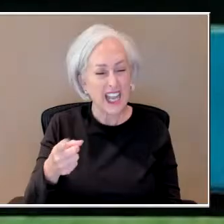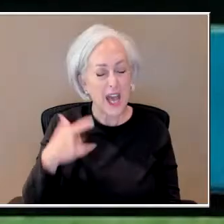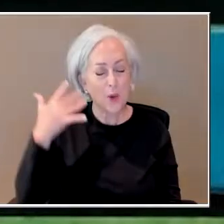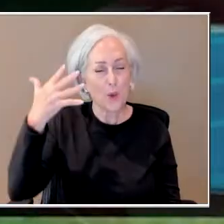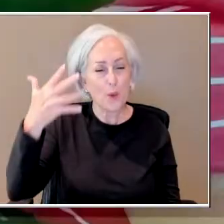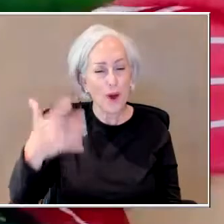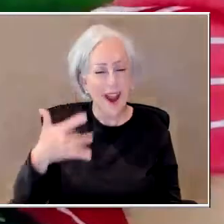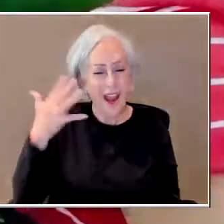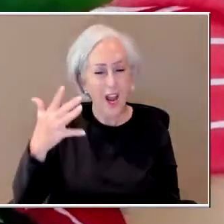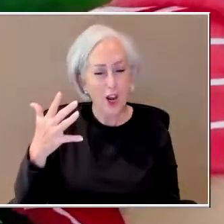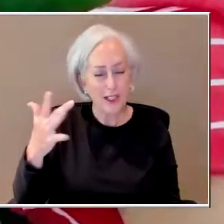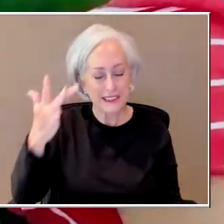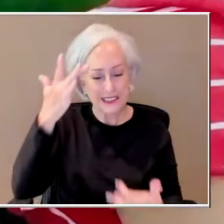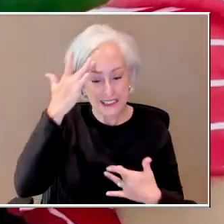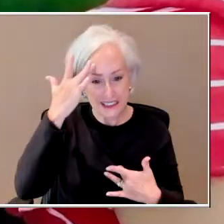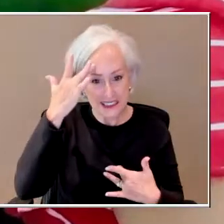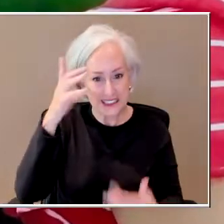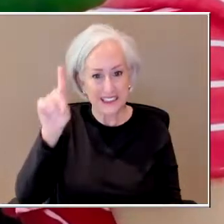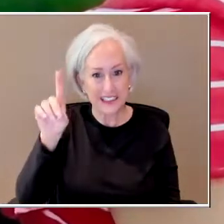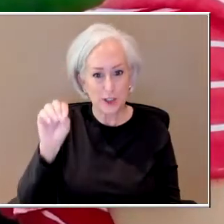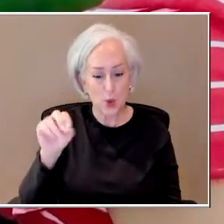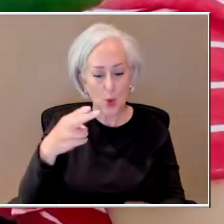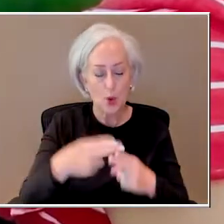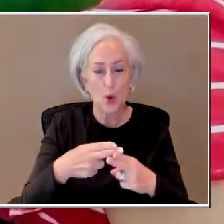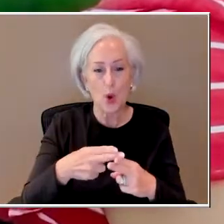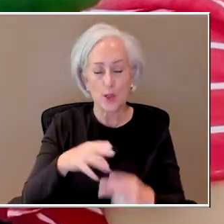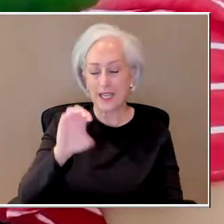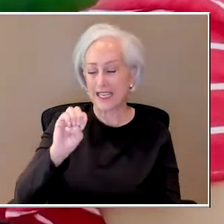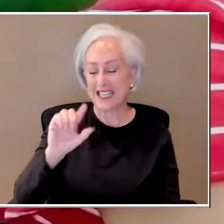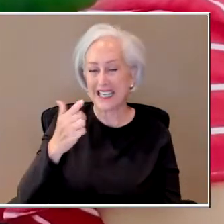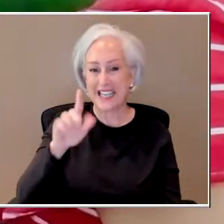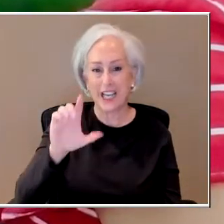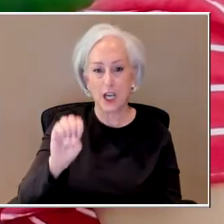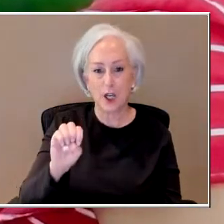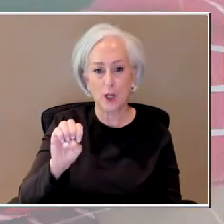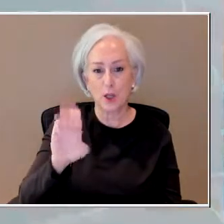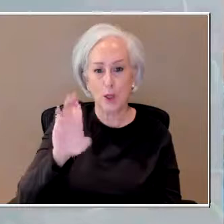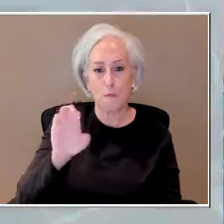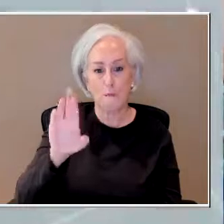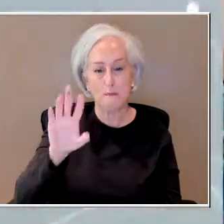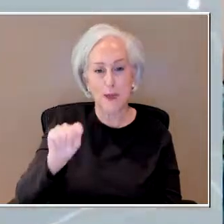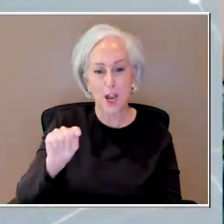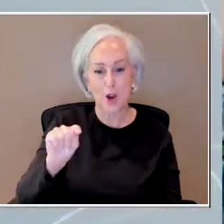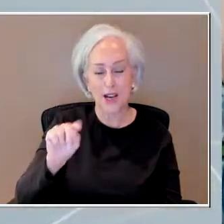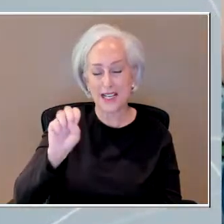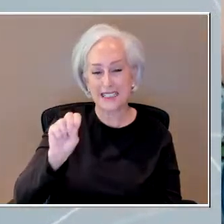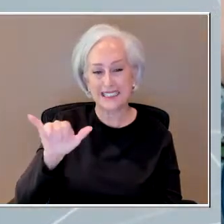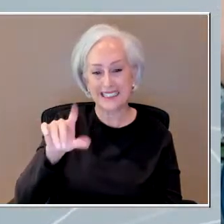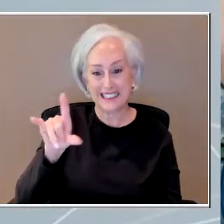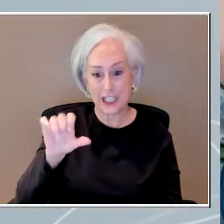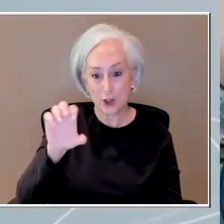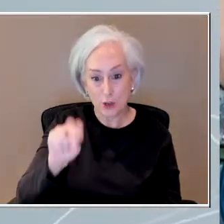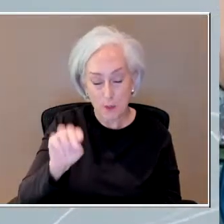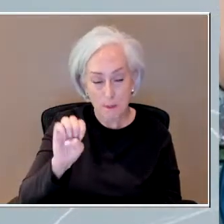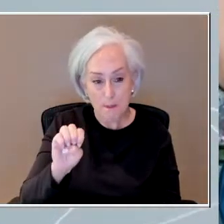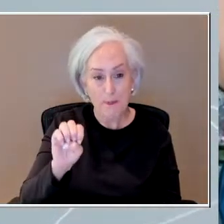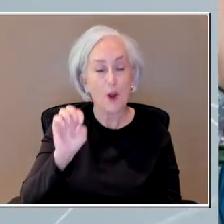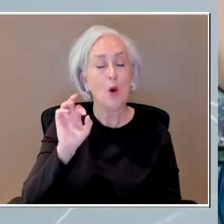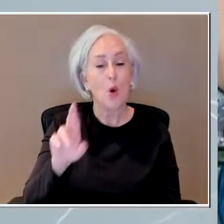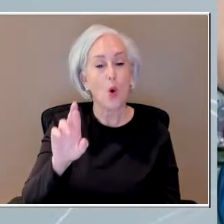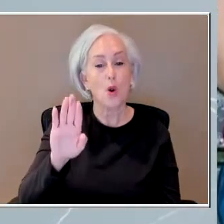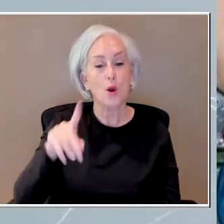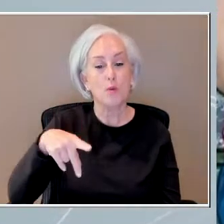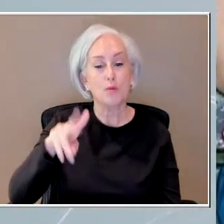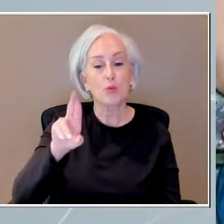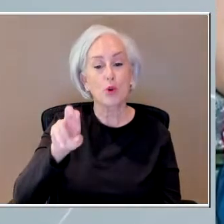called Eagle-Barrett syndrome, also known as Prune belly syndrome. His life was in danger. Little did she